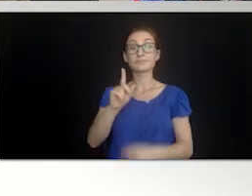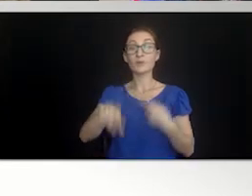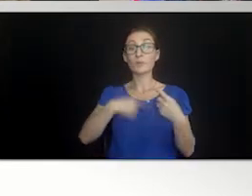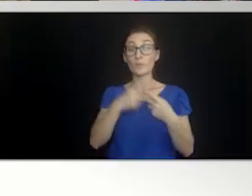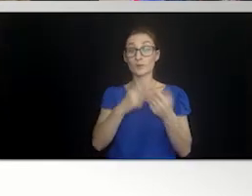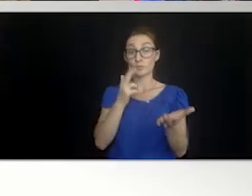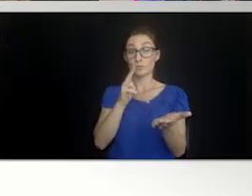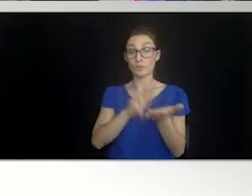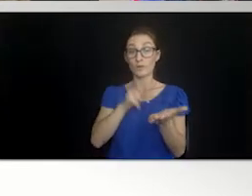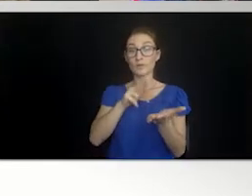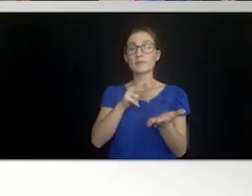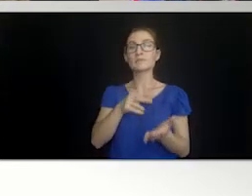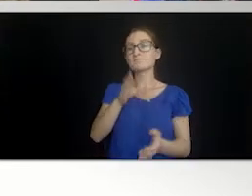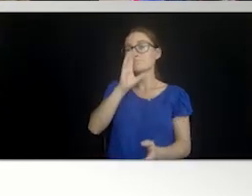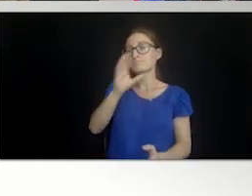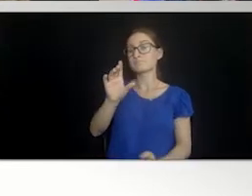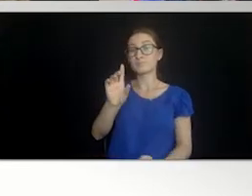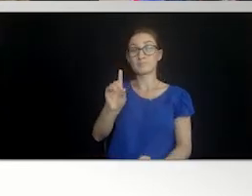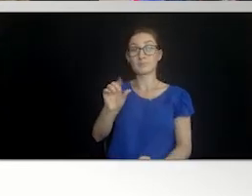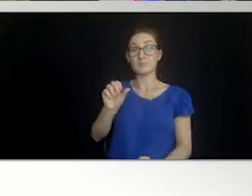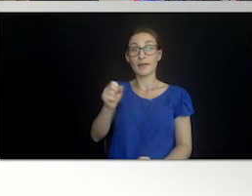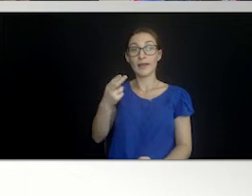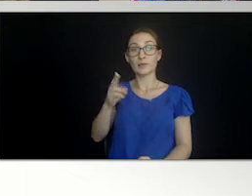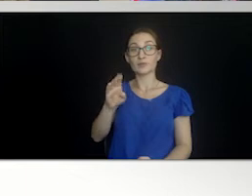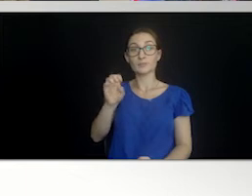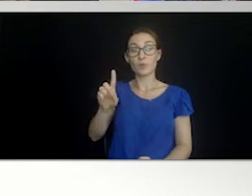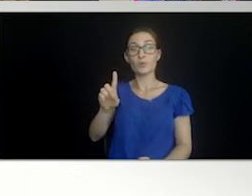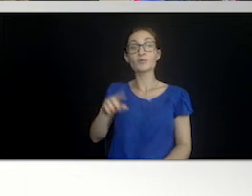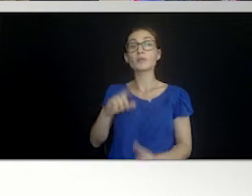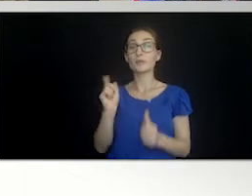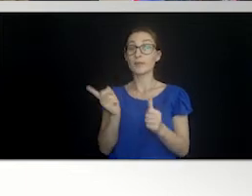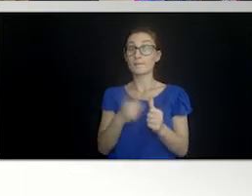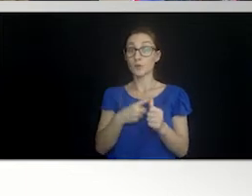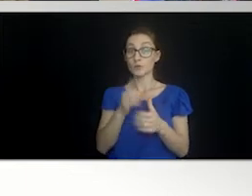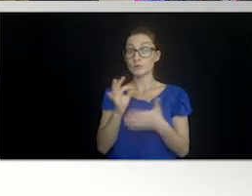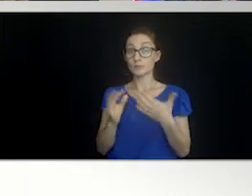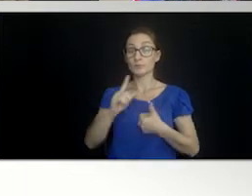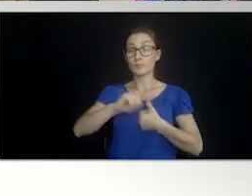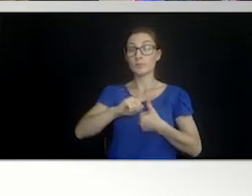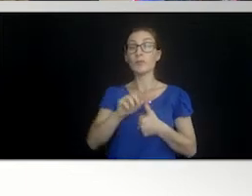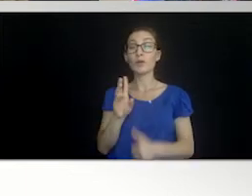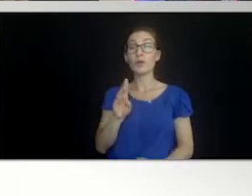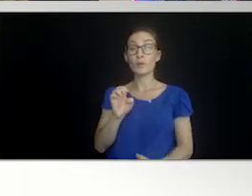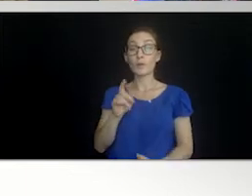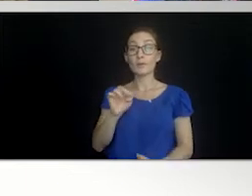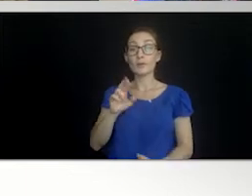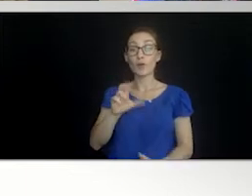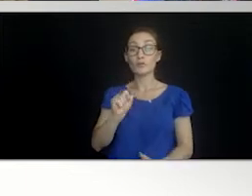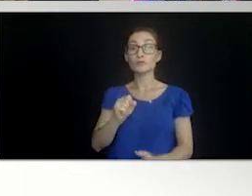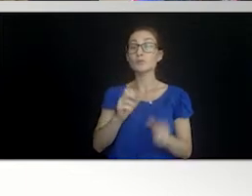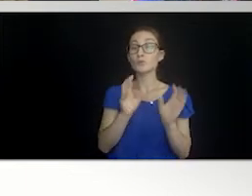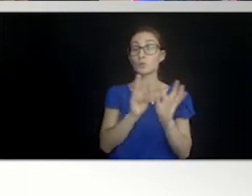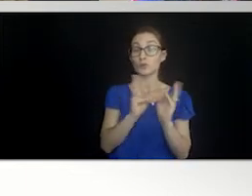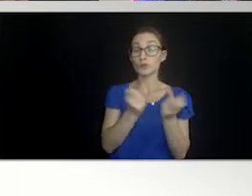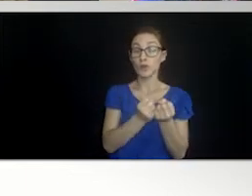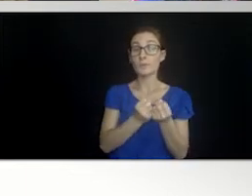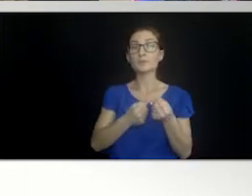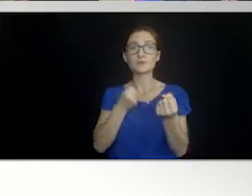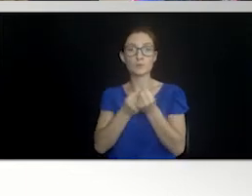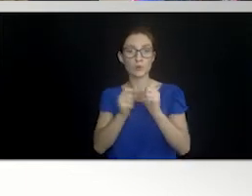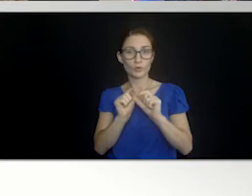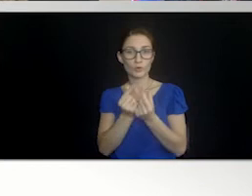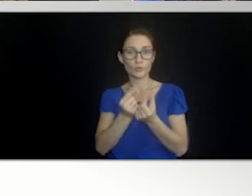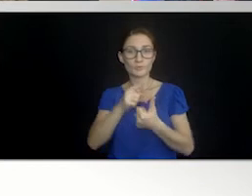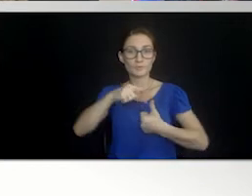All right, when you log into MyHana, you're taken right to your dashboard. The first feature I'd like to draw your attention to is our webinars, workshops, and support